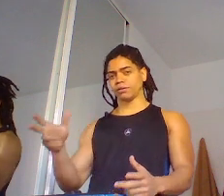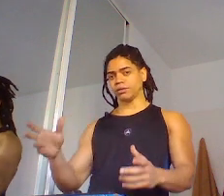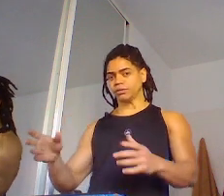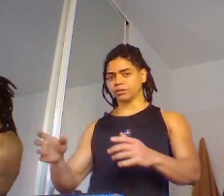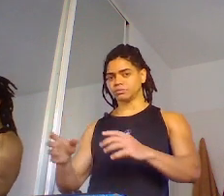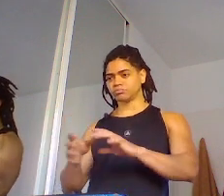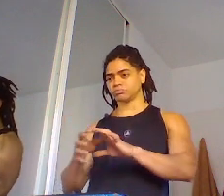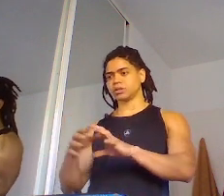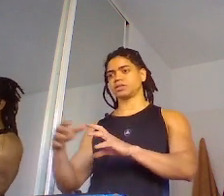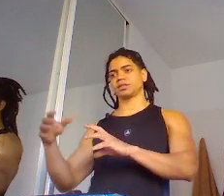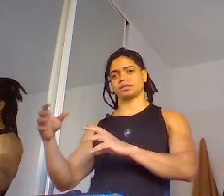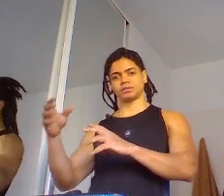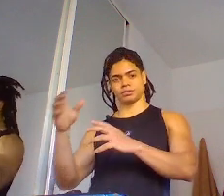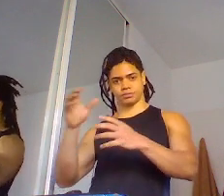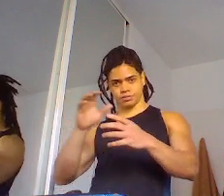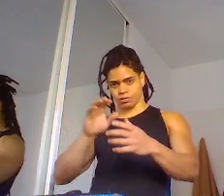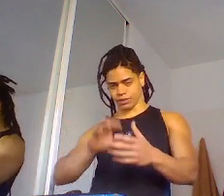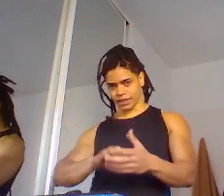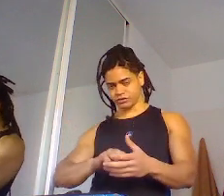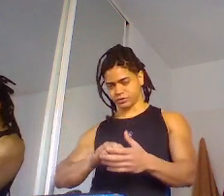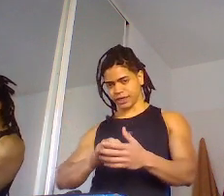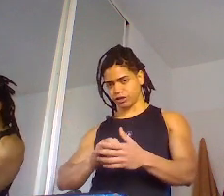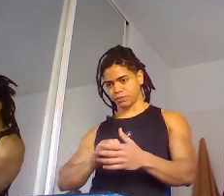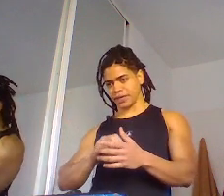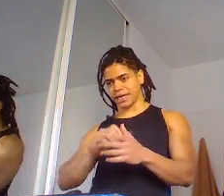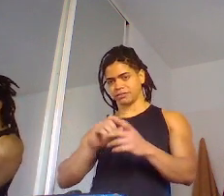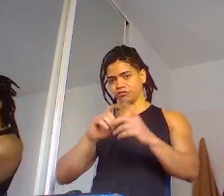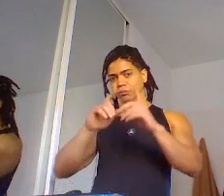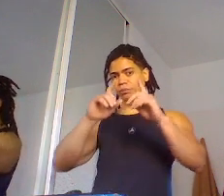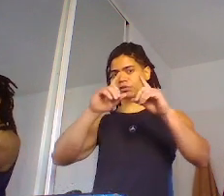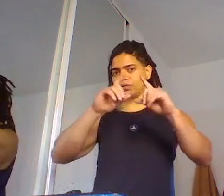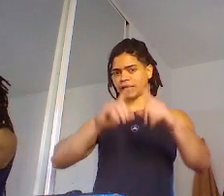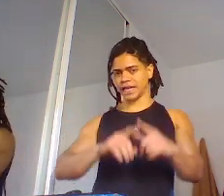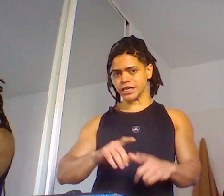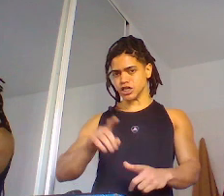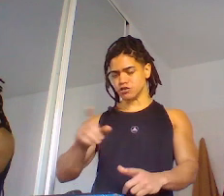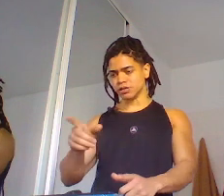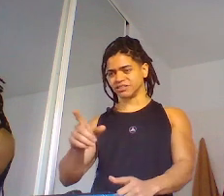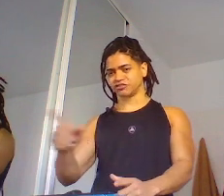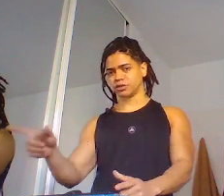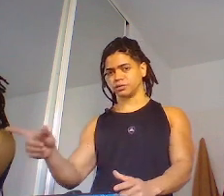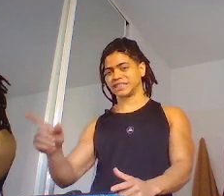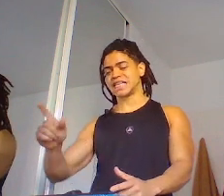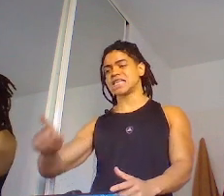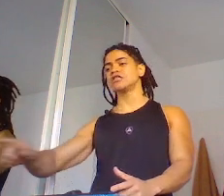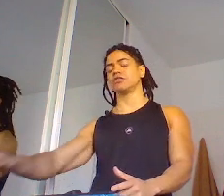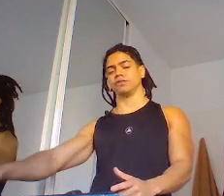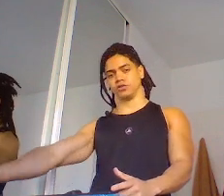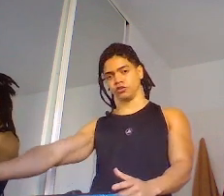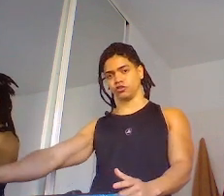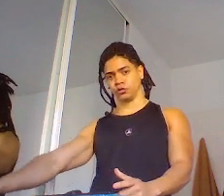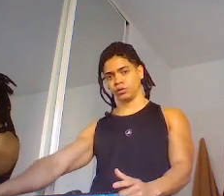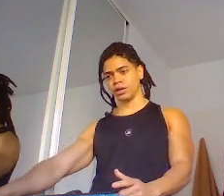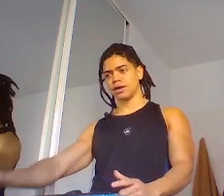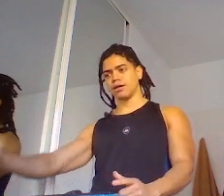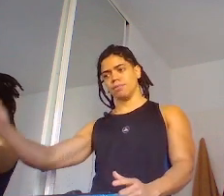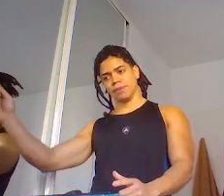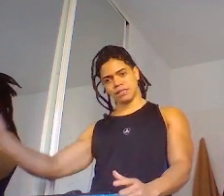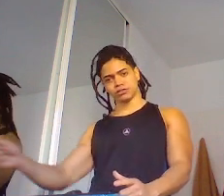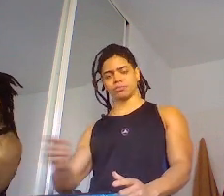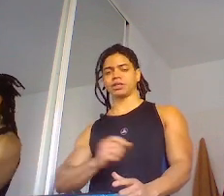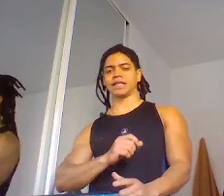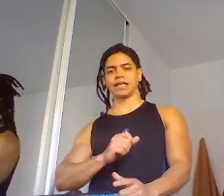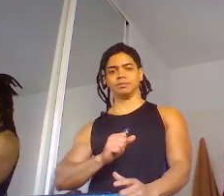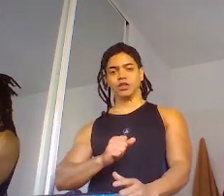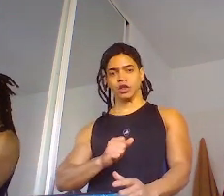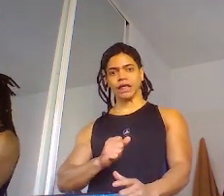deferred revenues, which is the obligation that a company has to provide good and service in the future